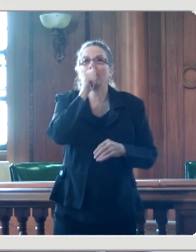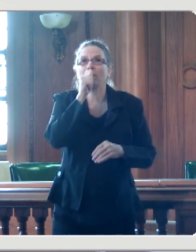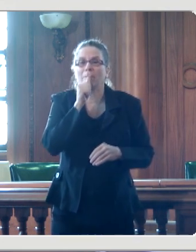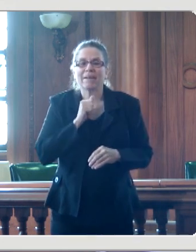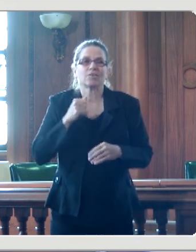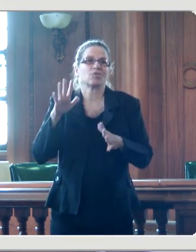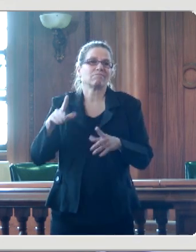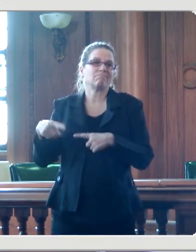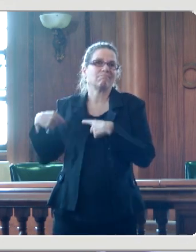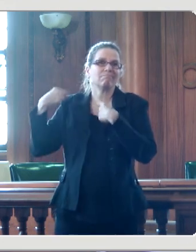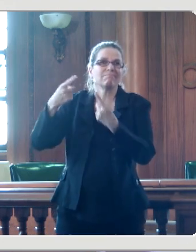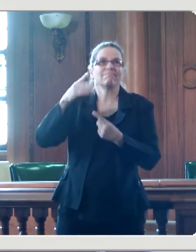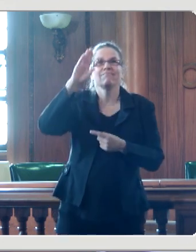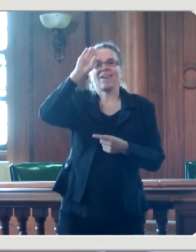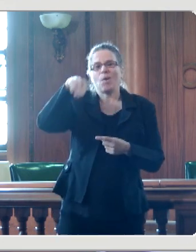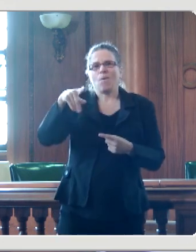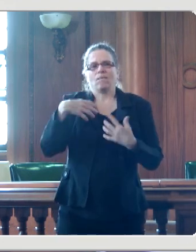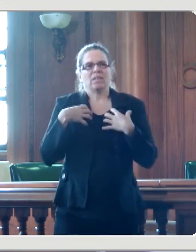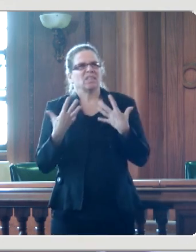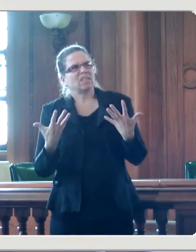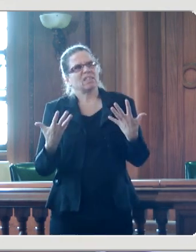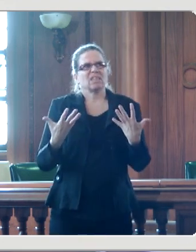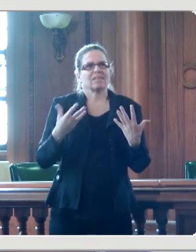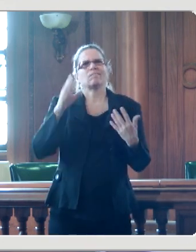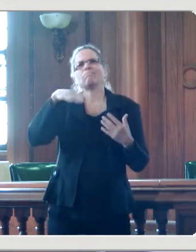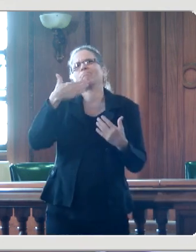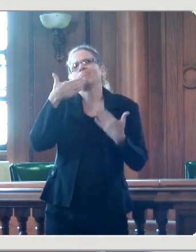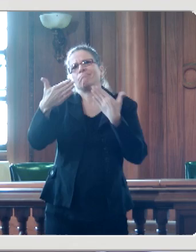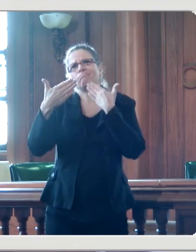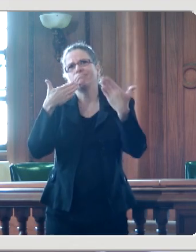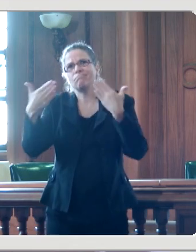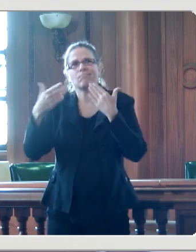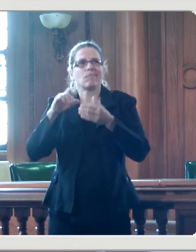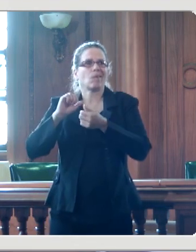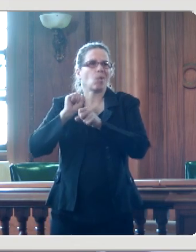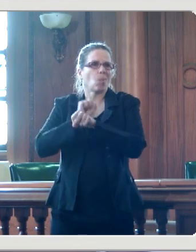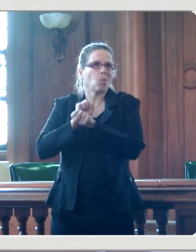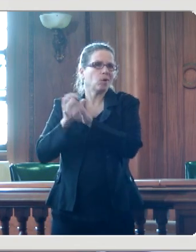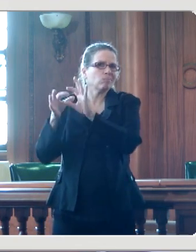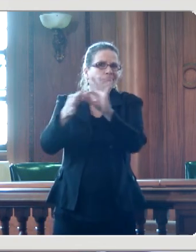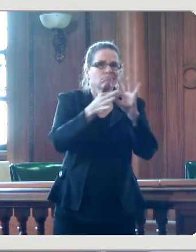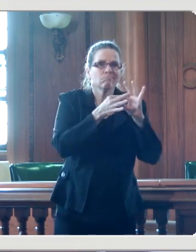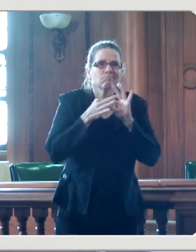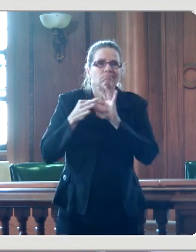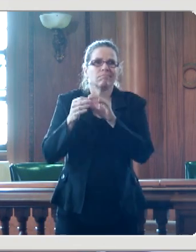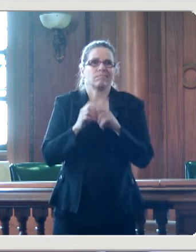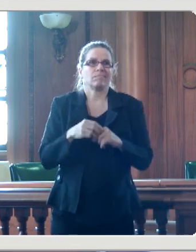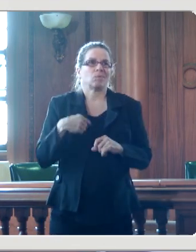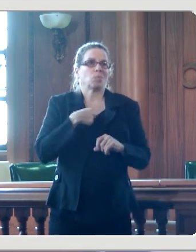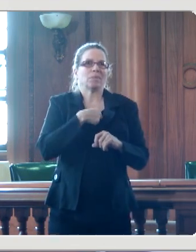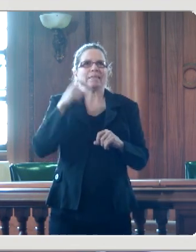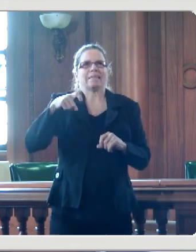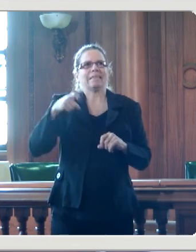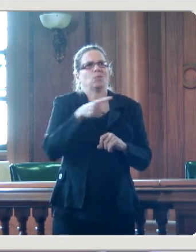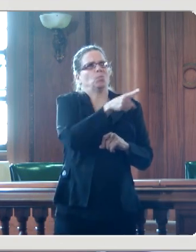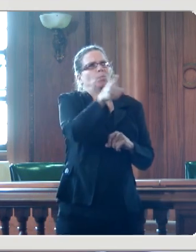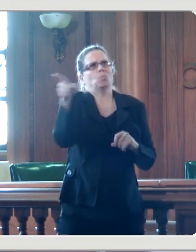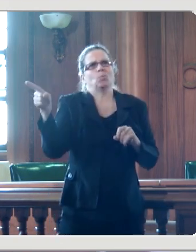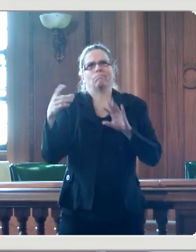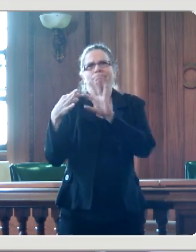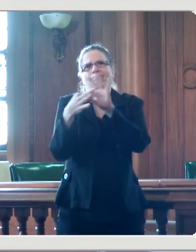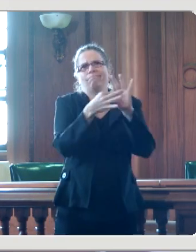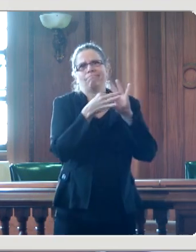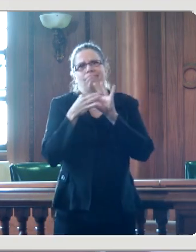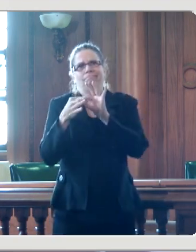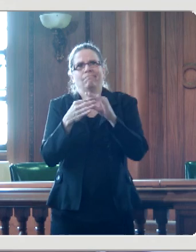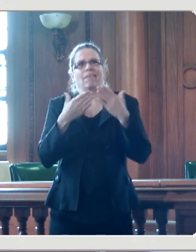cooperation and collaboration is, again, continue to be desperately needed. We're starting to move